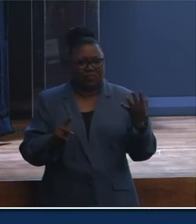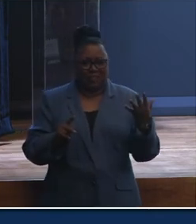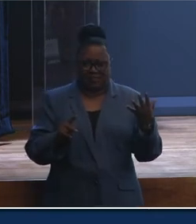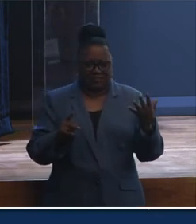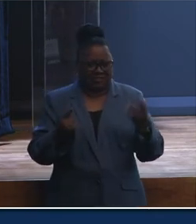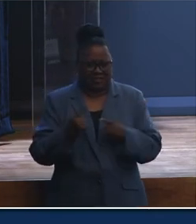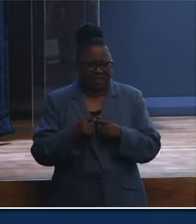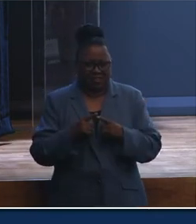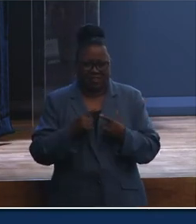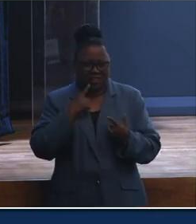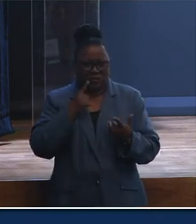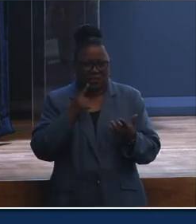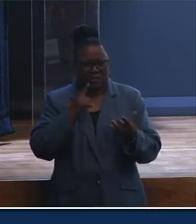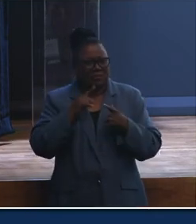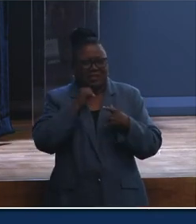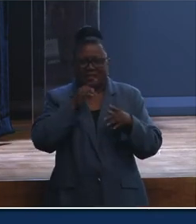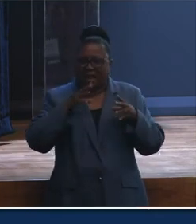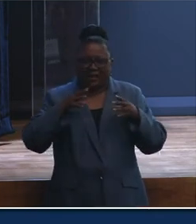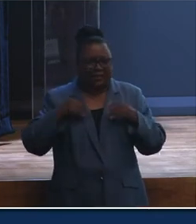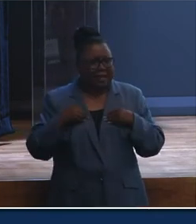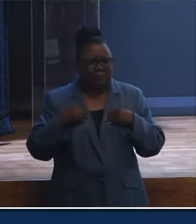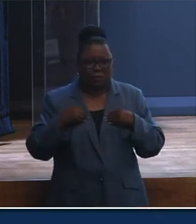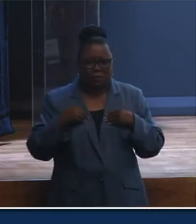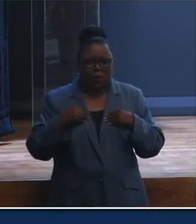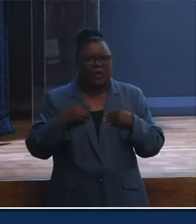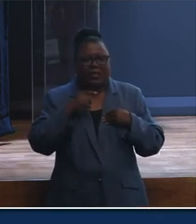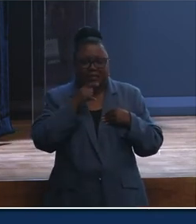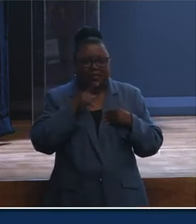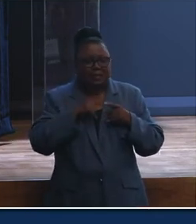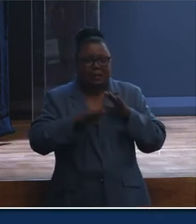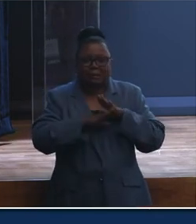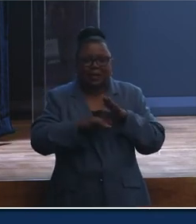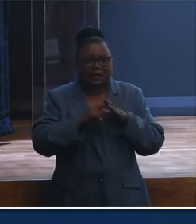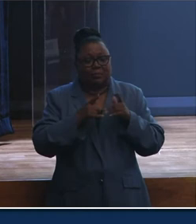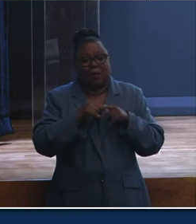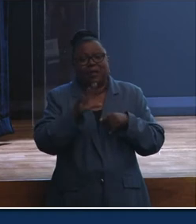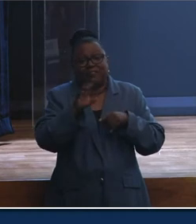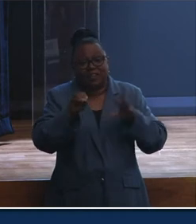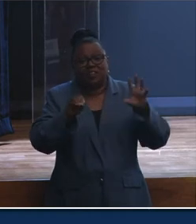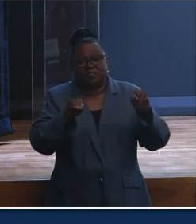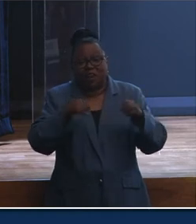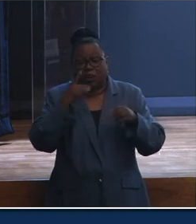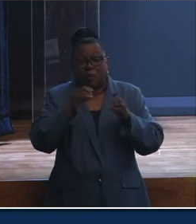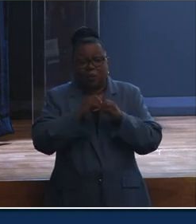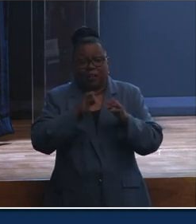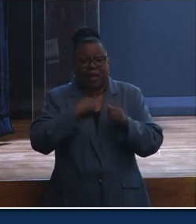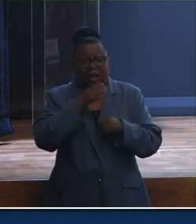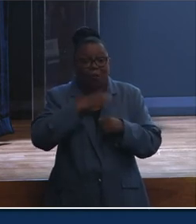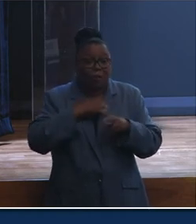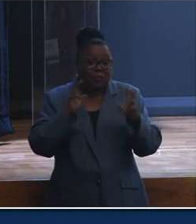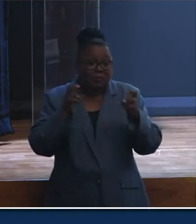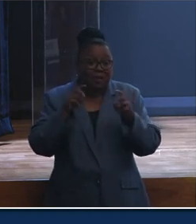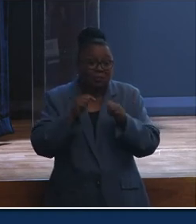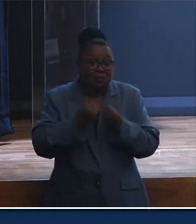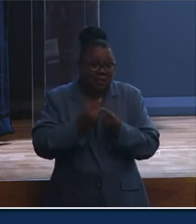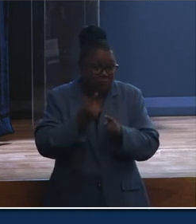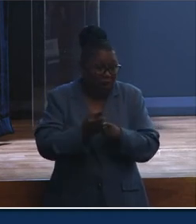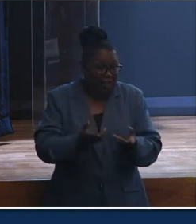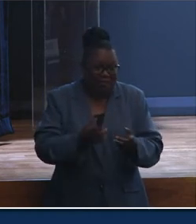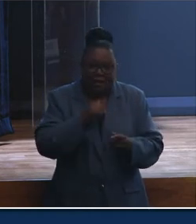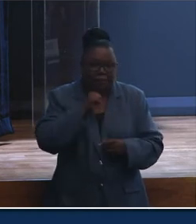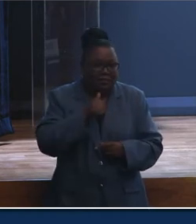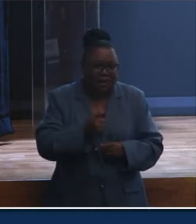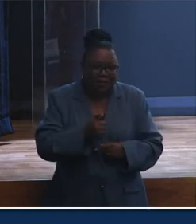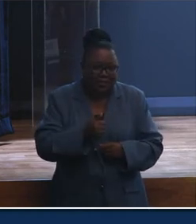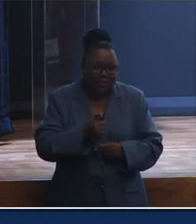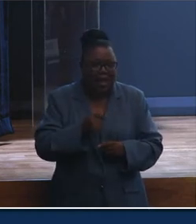Right? That's just absolutely should be unacceptable. It should be basically probably 50-50. It should look more like our women's basketball team, right? And it